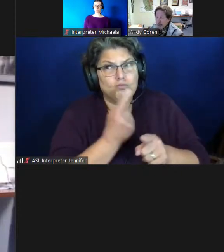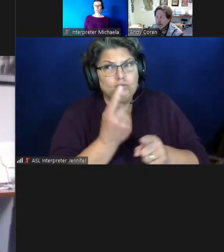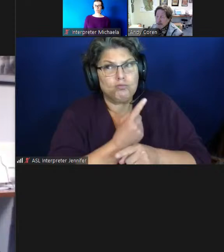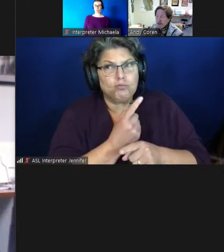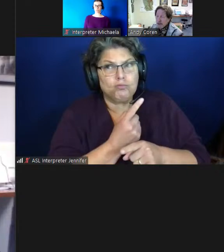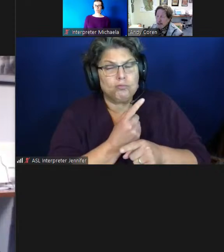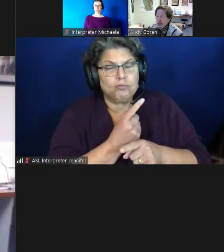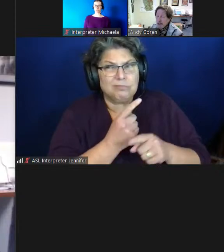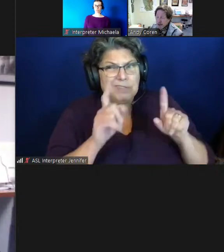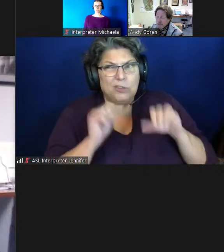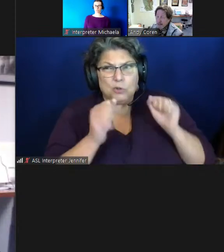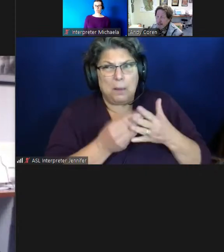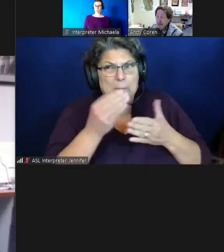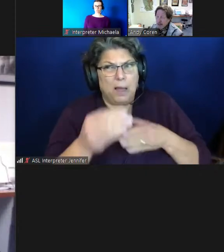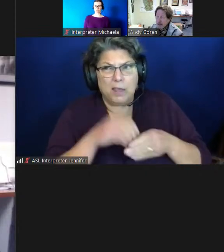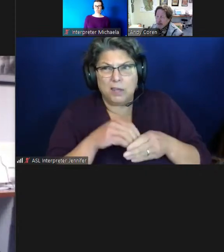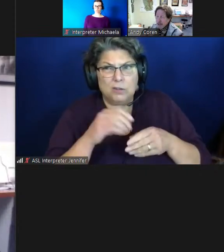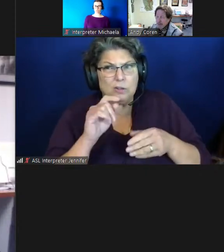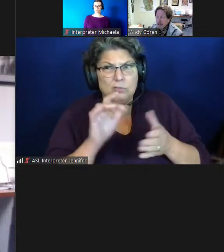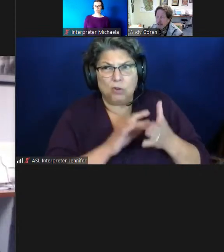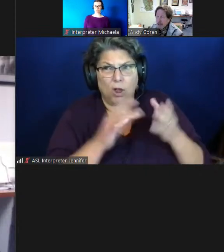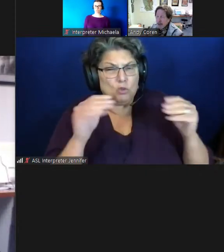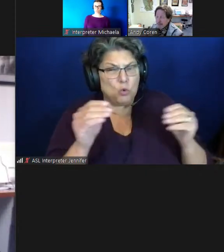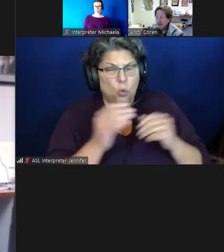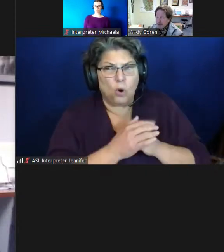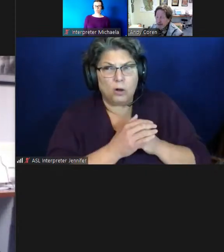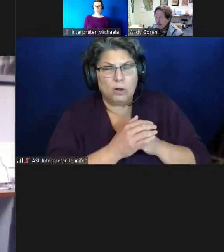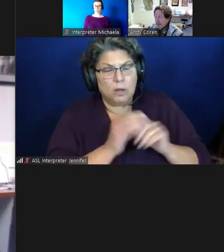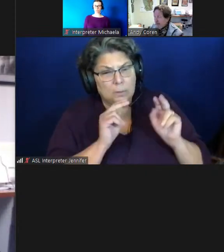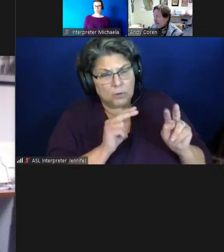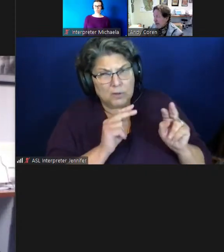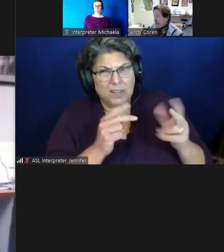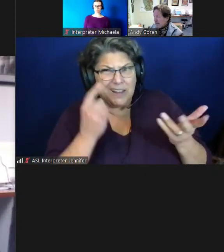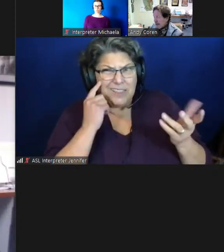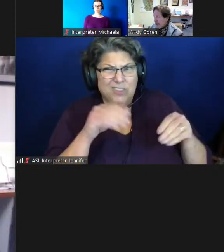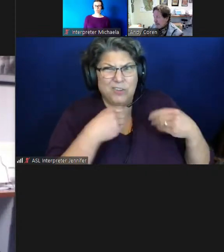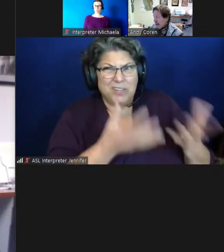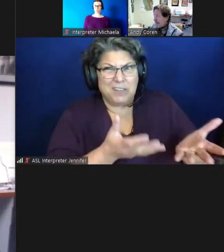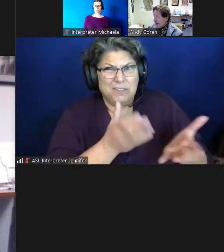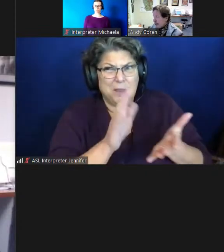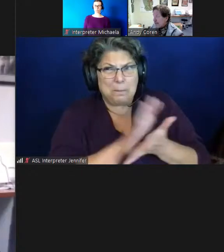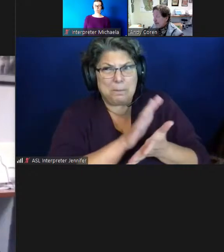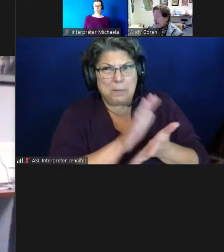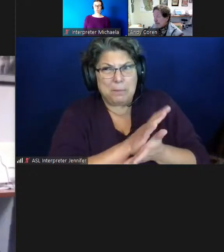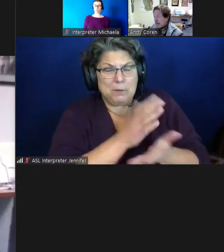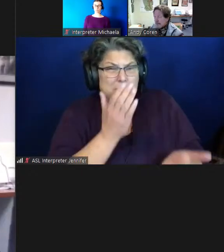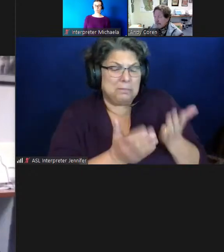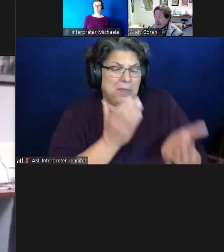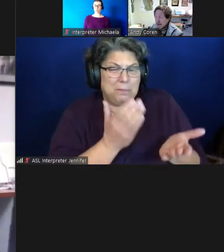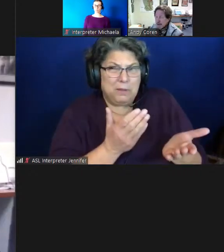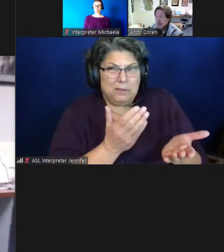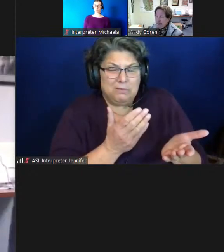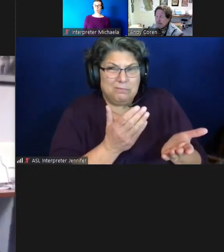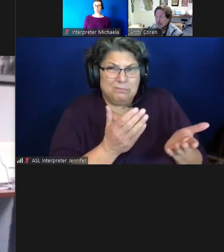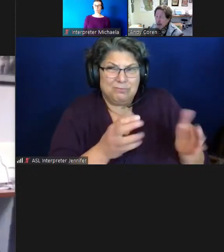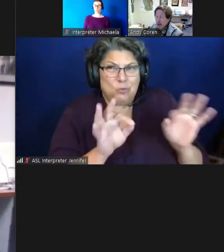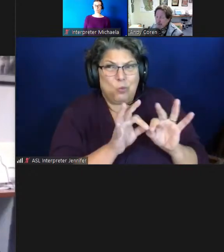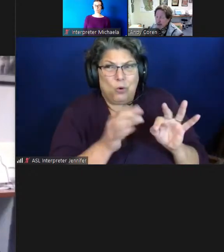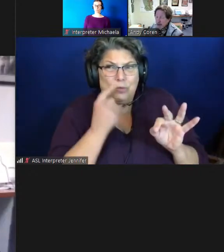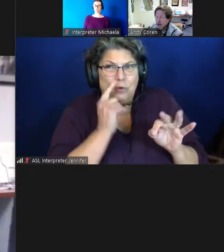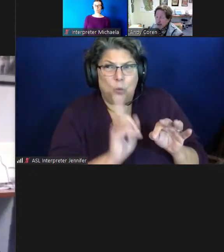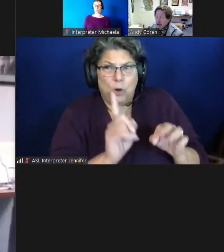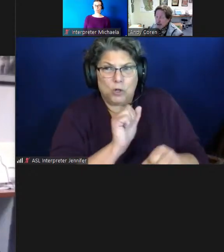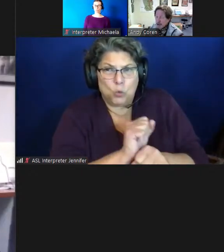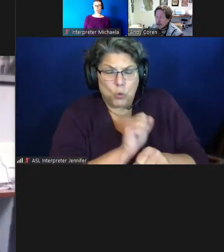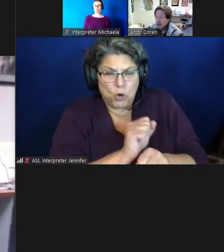over-the-counter test and observing it, and I think they're giving a piece of paper out that might be useful at your place of business. And